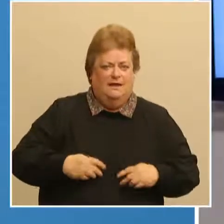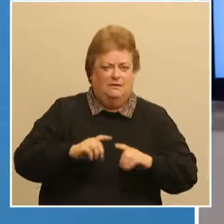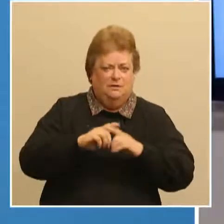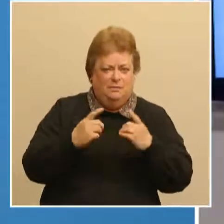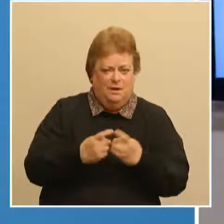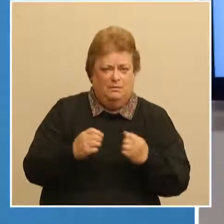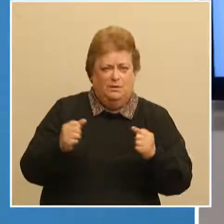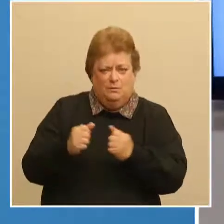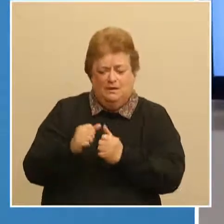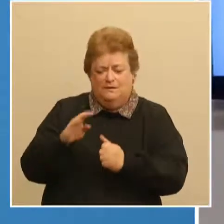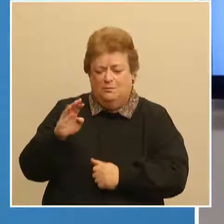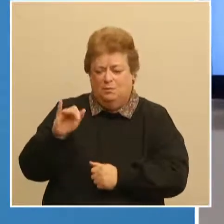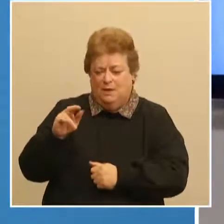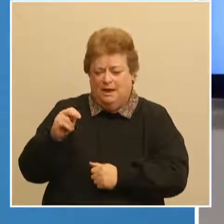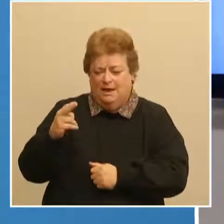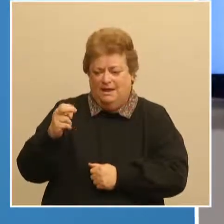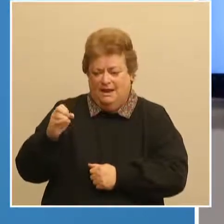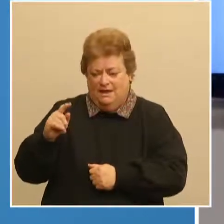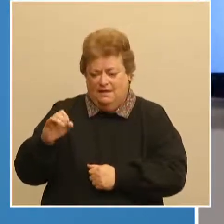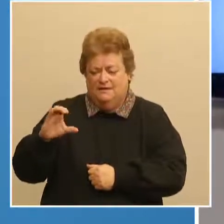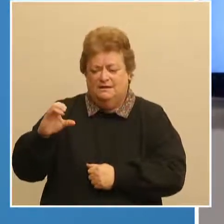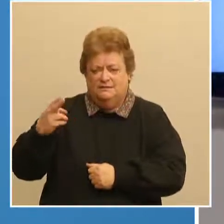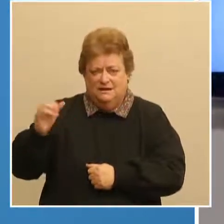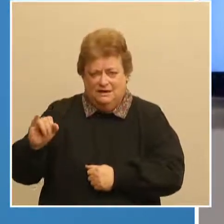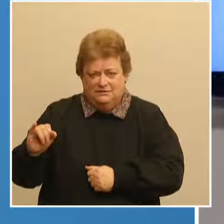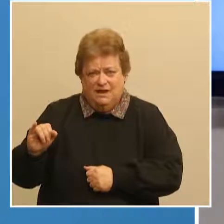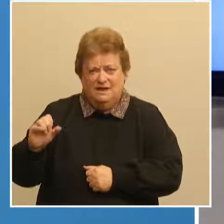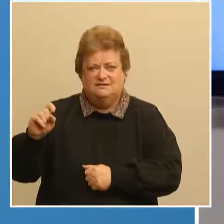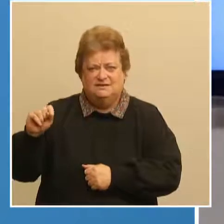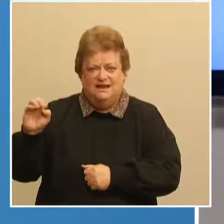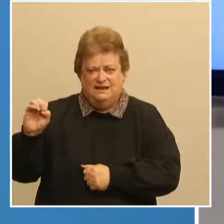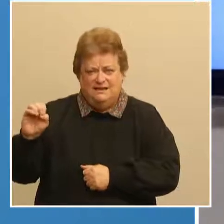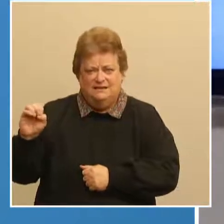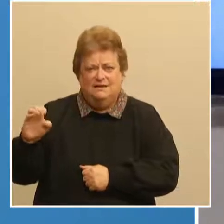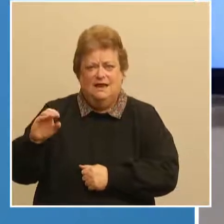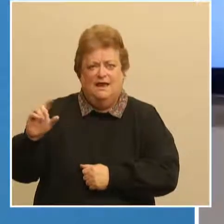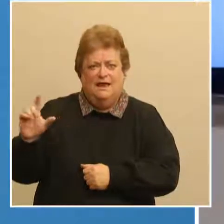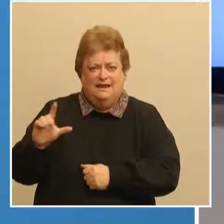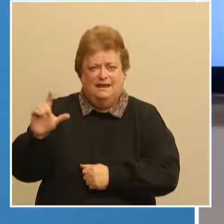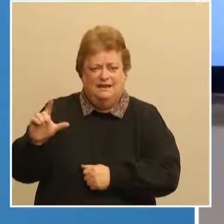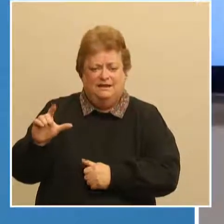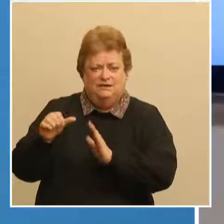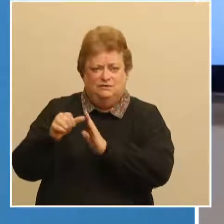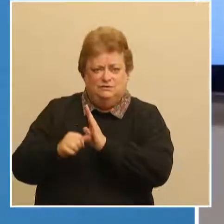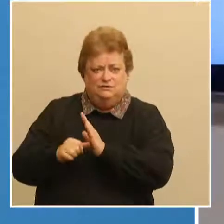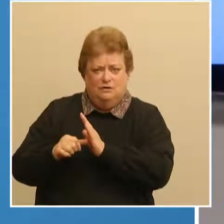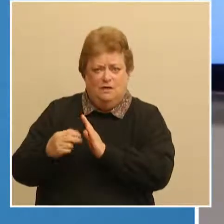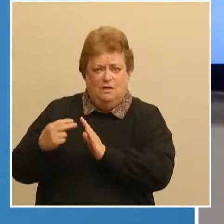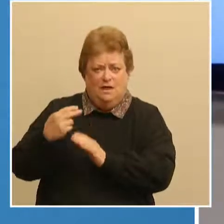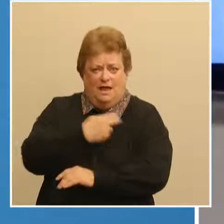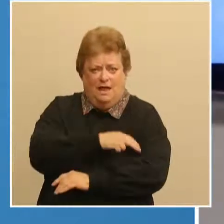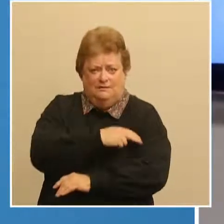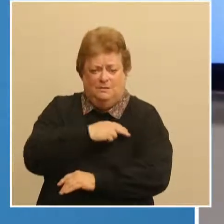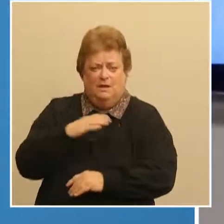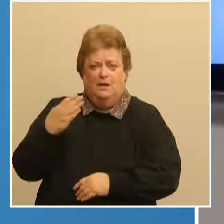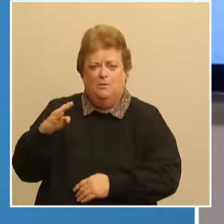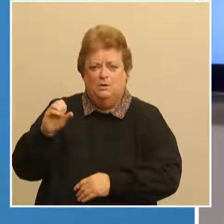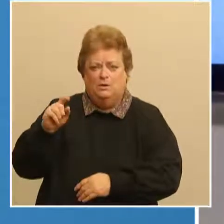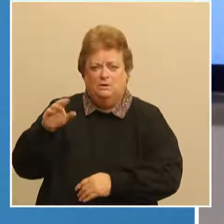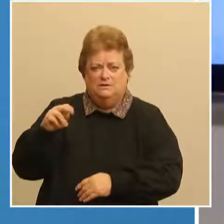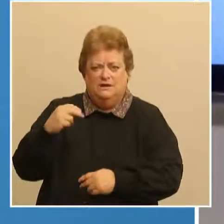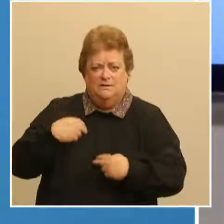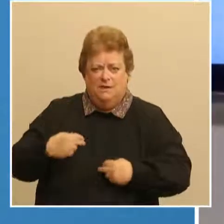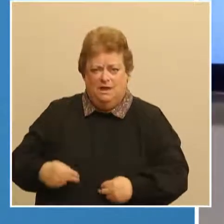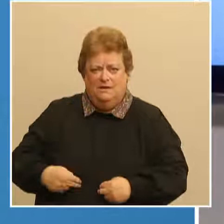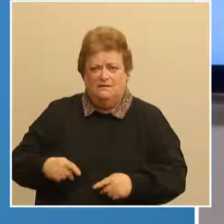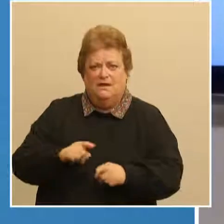department, along with our partners Bryan Health, CHI St. Elizabeth, and Lincoln Surgical Hospital and Blue Stem Health, as